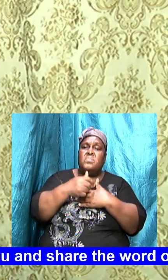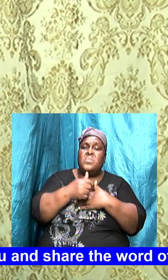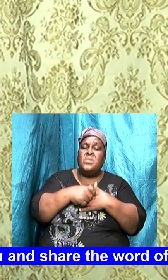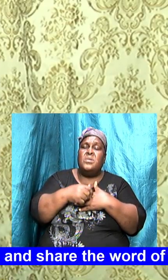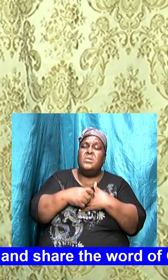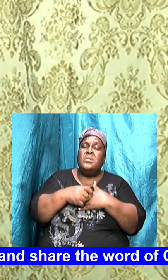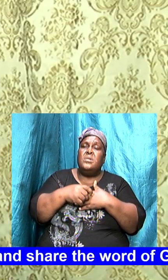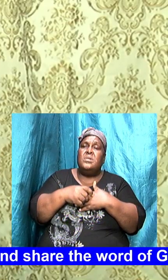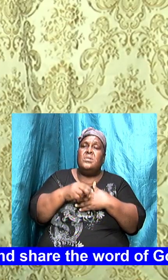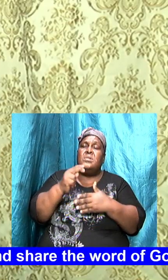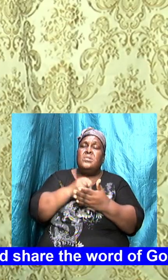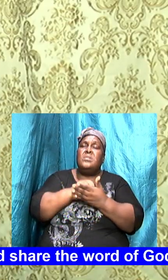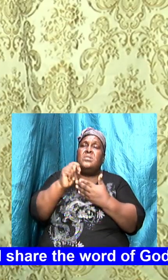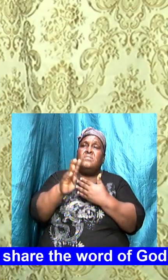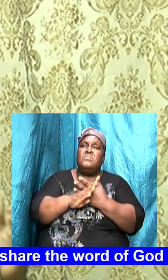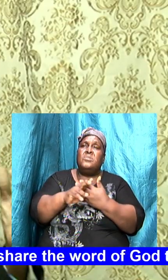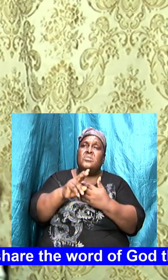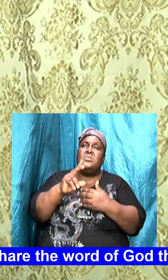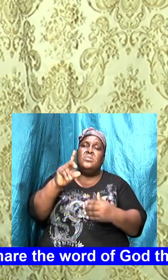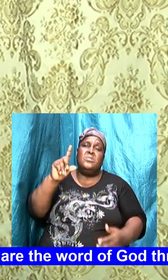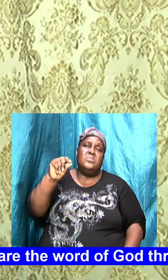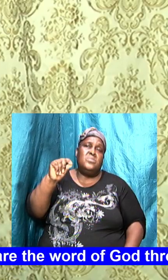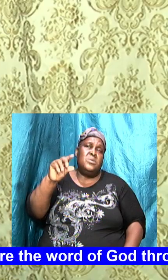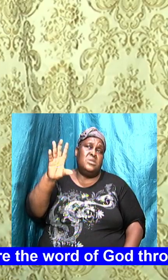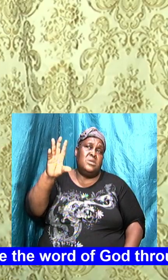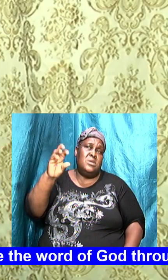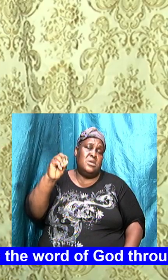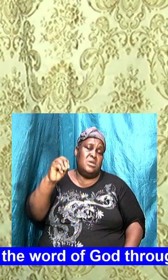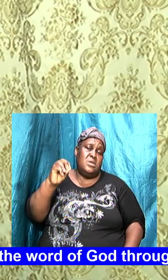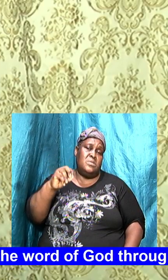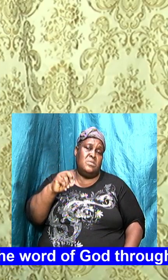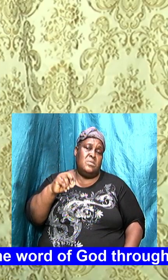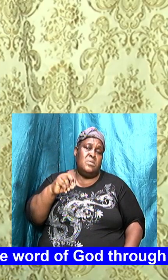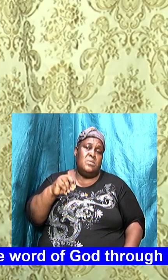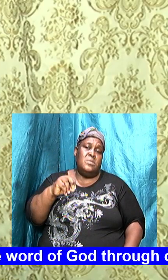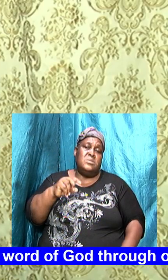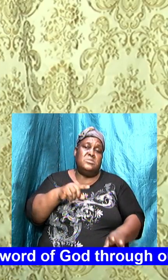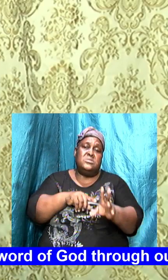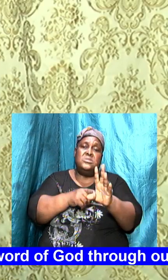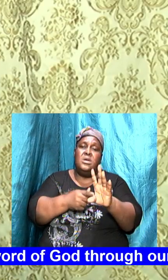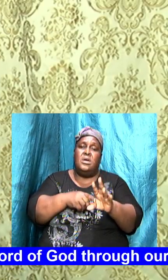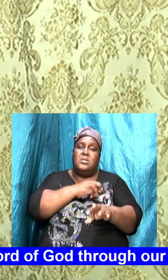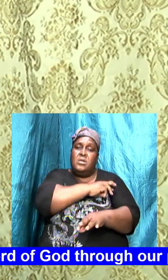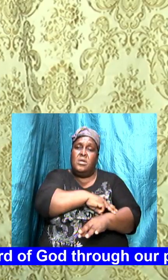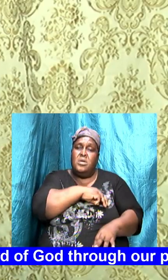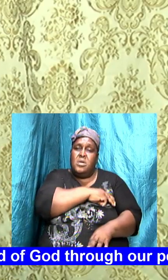November, the 28th. We kick off with Missions Convention